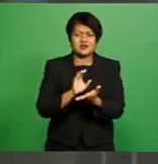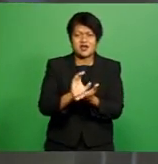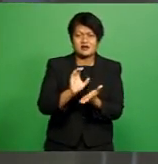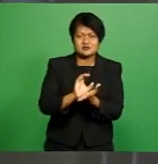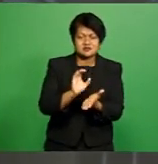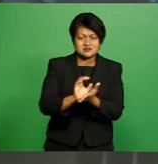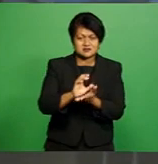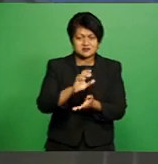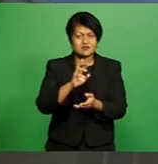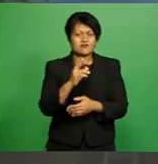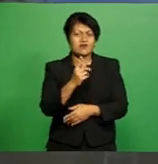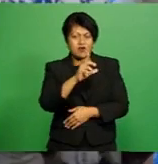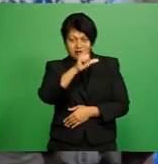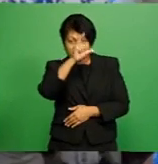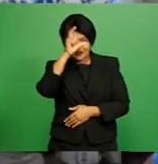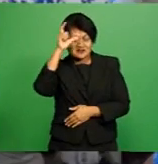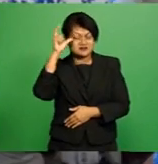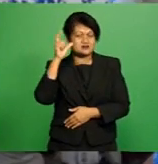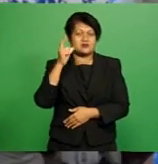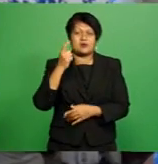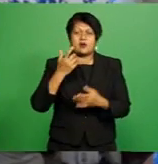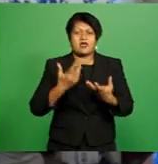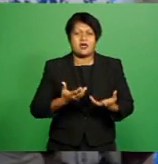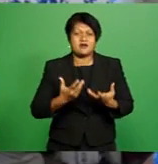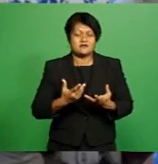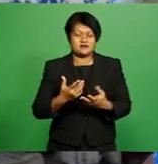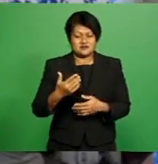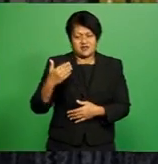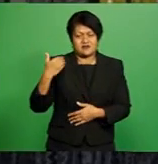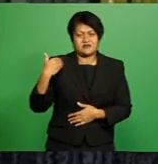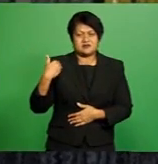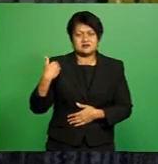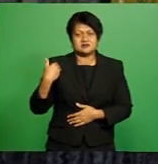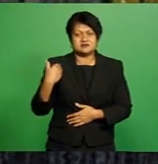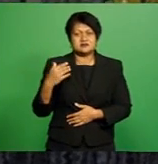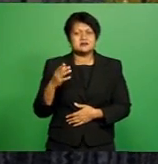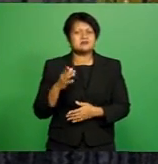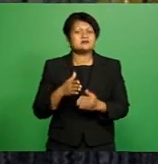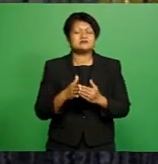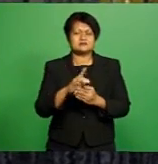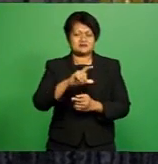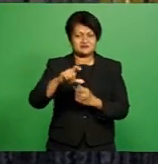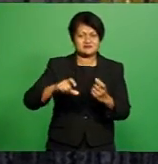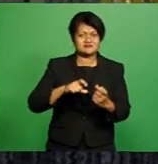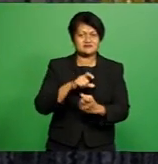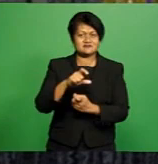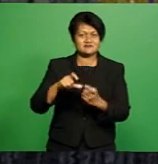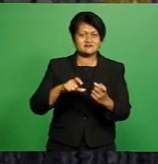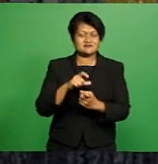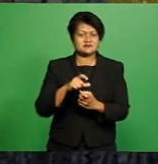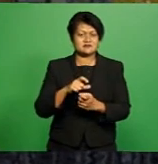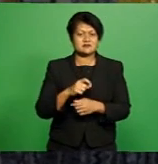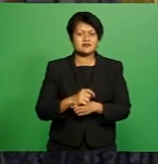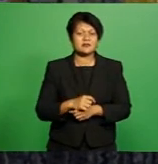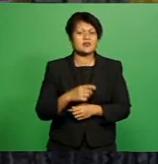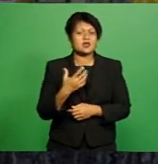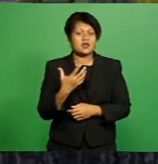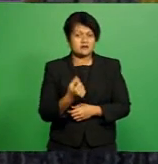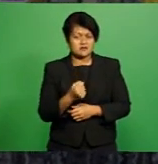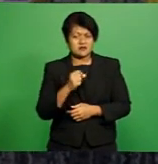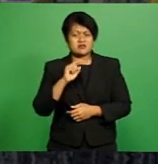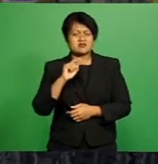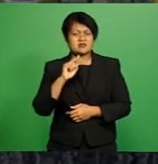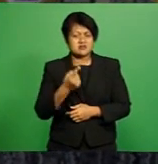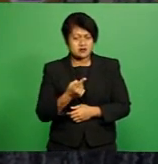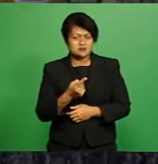our nurses who were heavily affected by the cyclone. The association has spent thousands of dollars to ensure